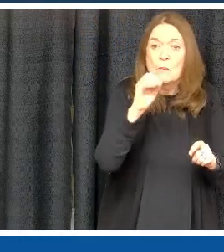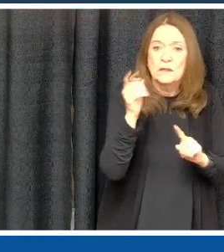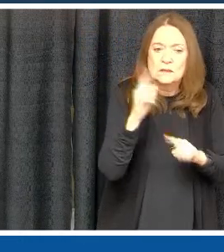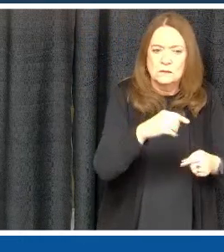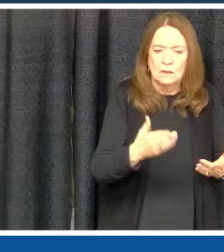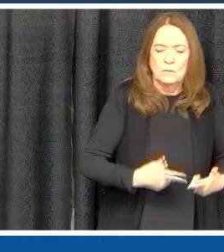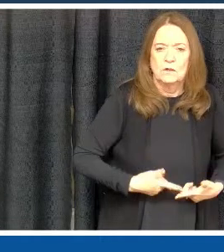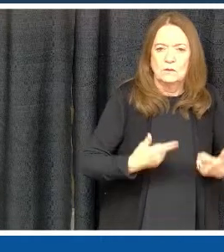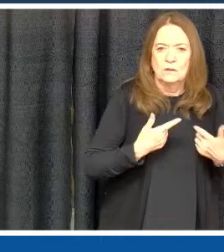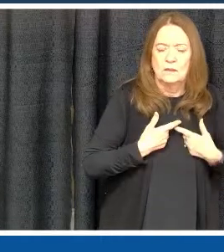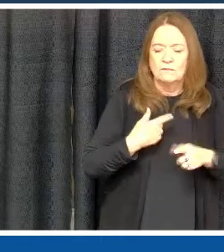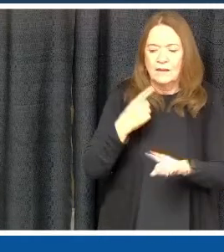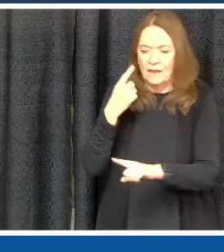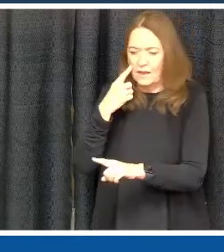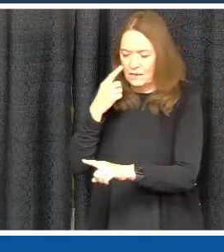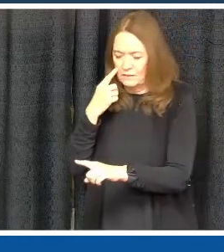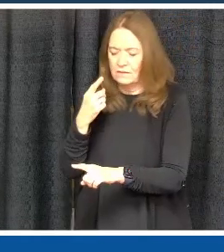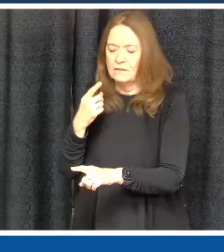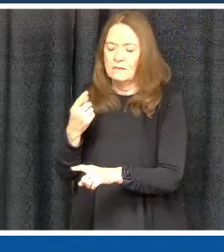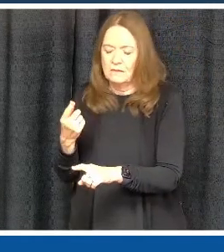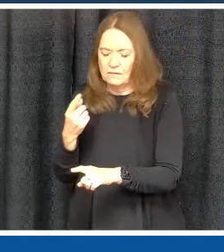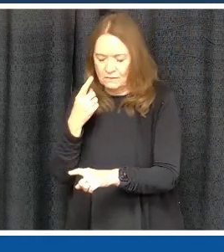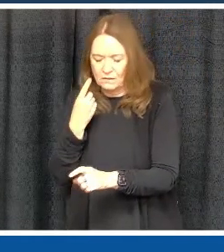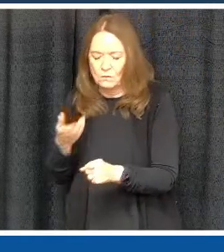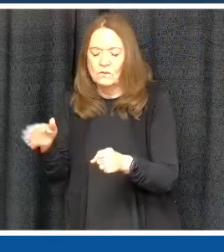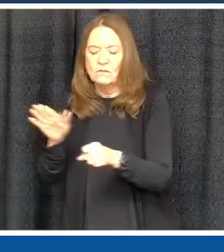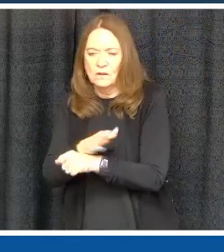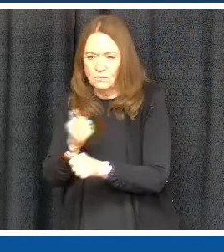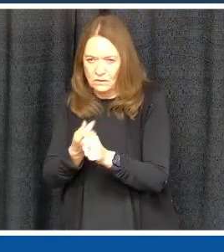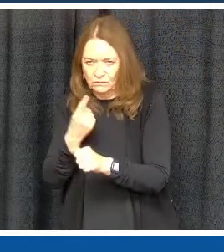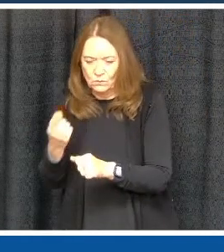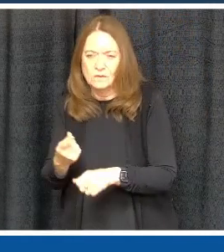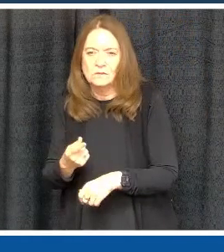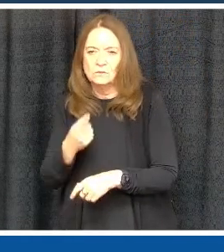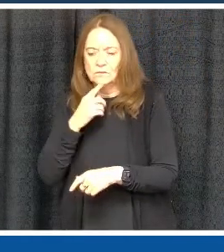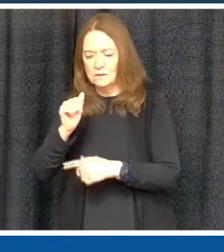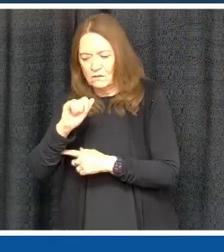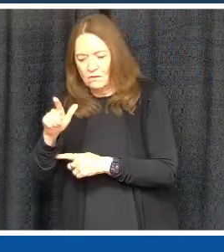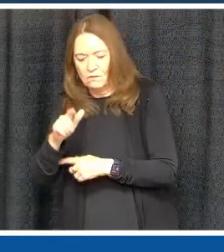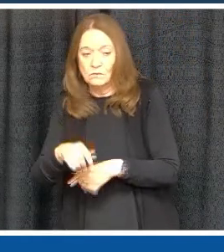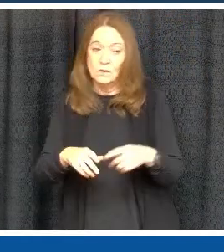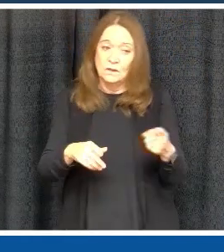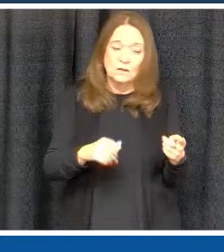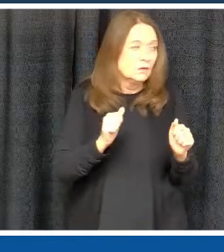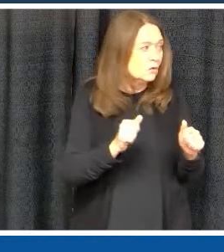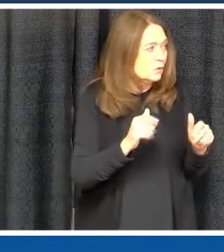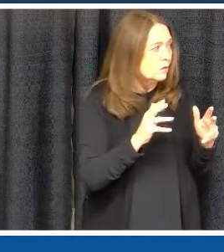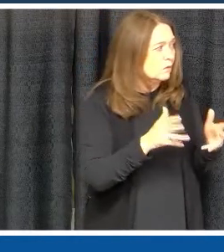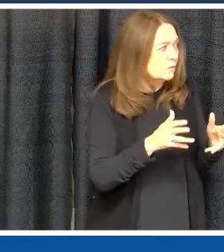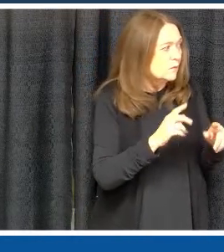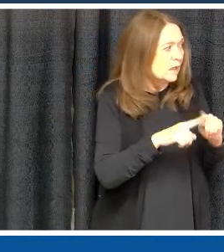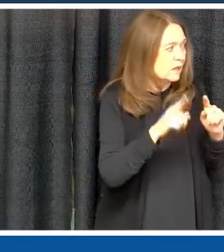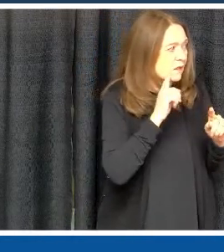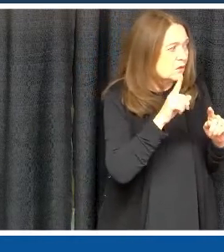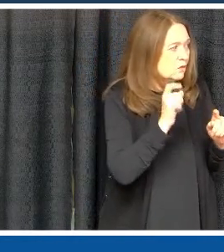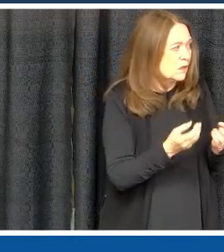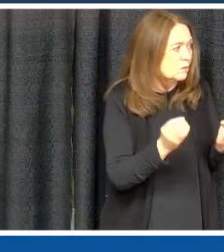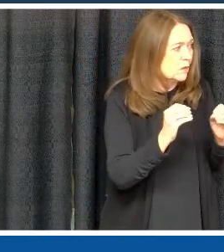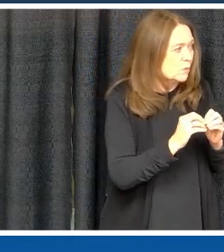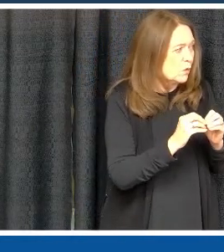live? I think So I'm we just welcome, yeah, we welcome everyone who comes here. Okay. Well, you can leave all ages, but I just think we need to be